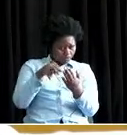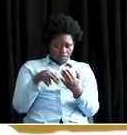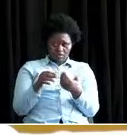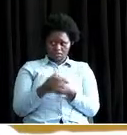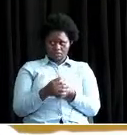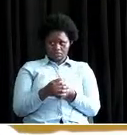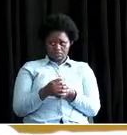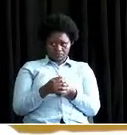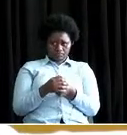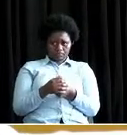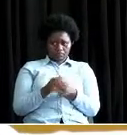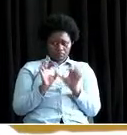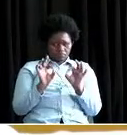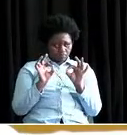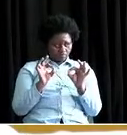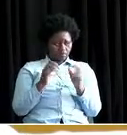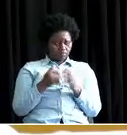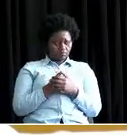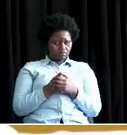this thing. I think we need to